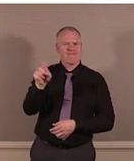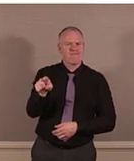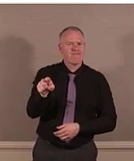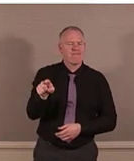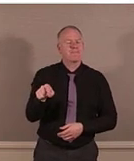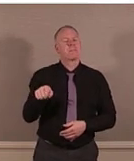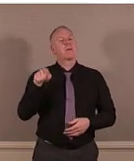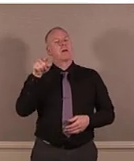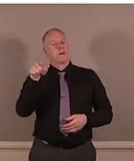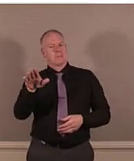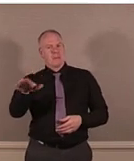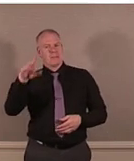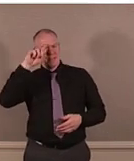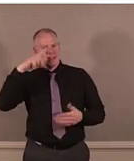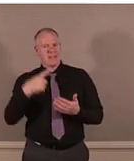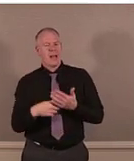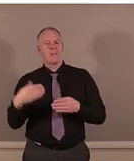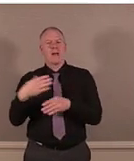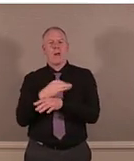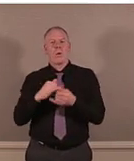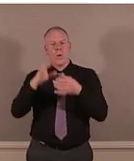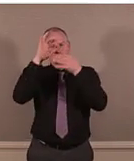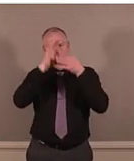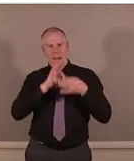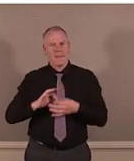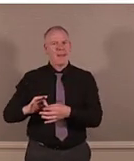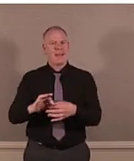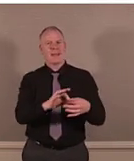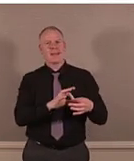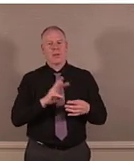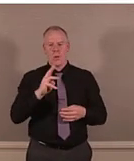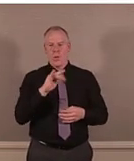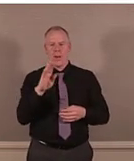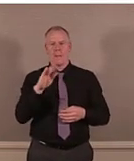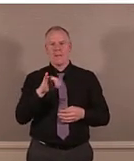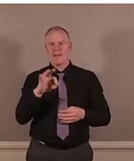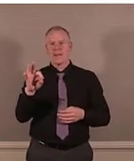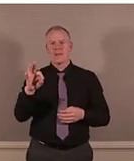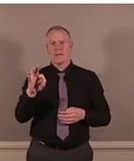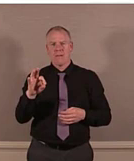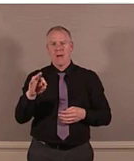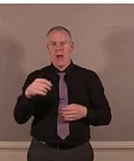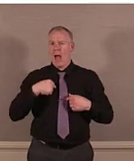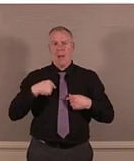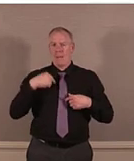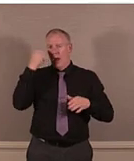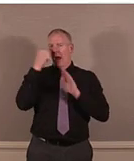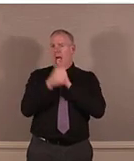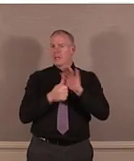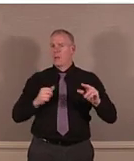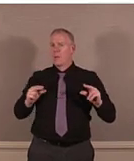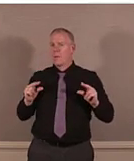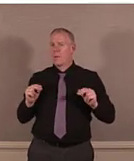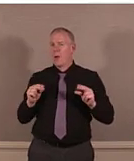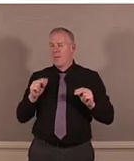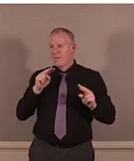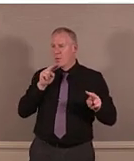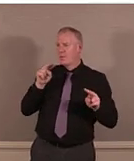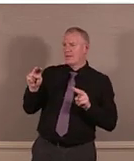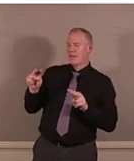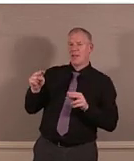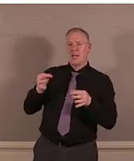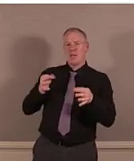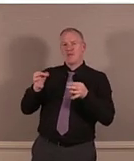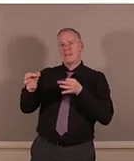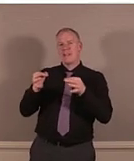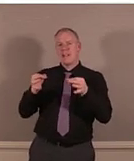must be determined by well-being. And it's not just myself that's saying that. As I said earlier, I'm no particular expert, but if you look at the